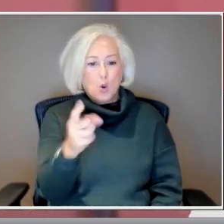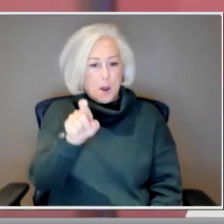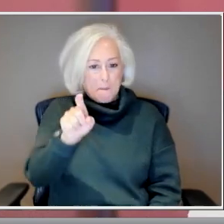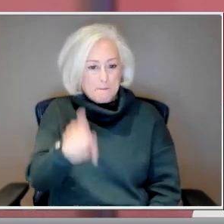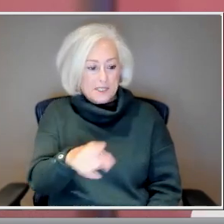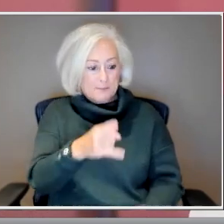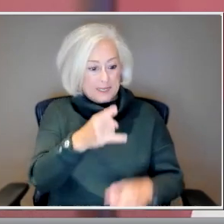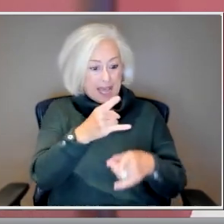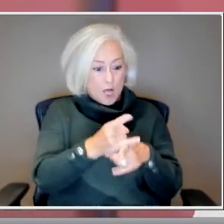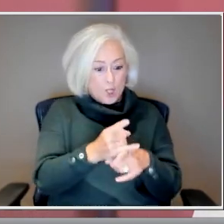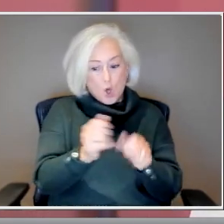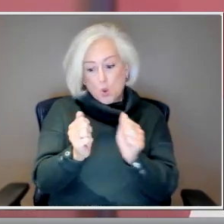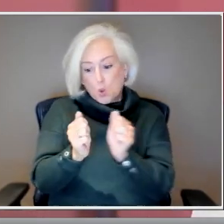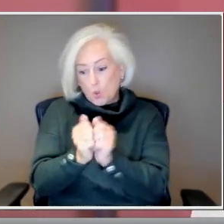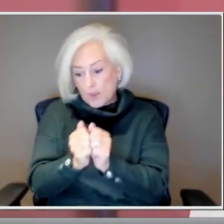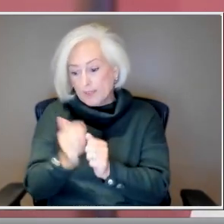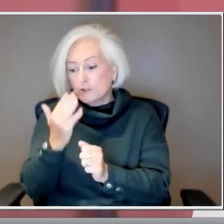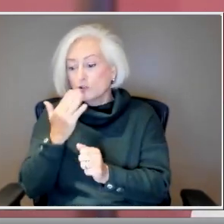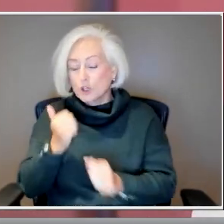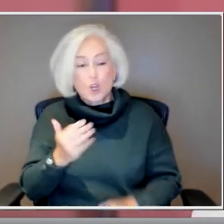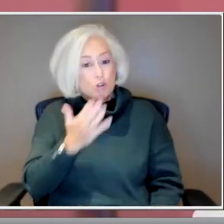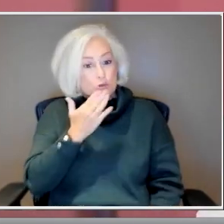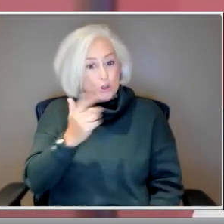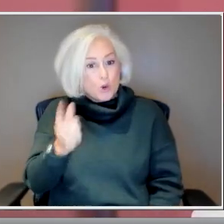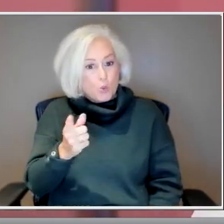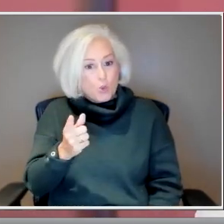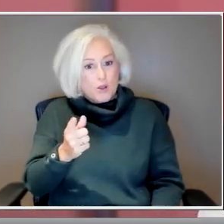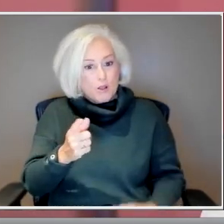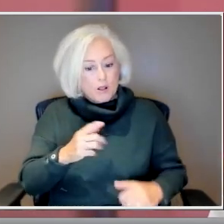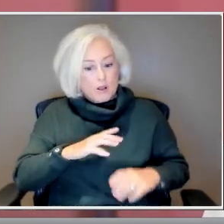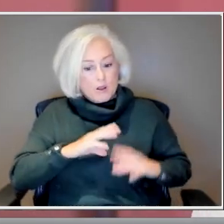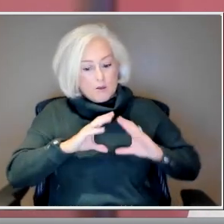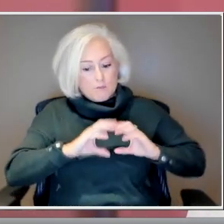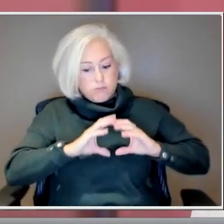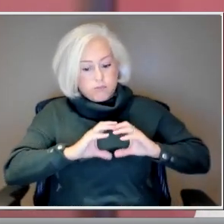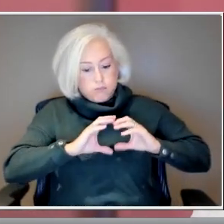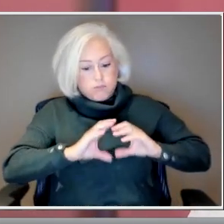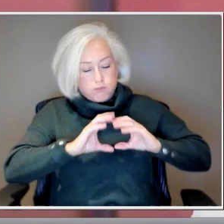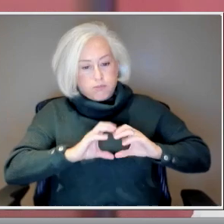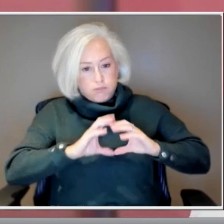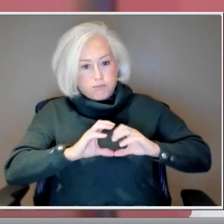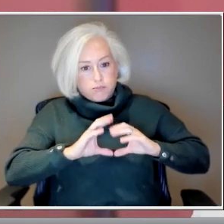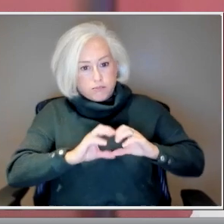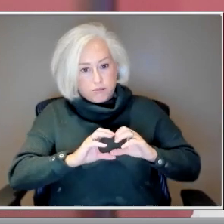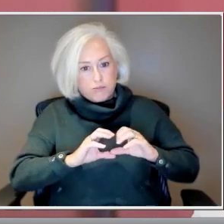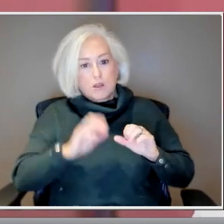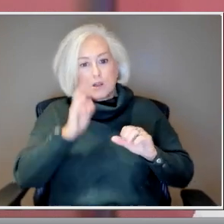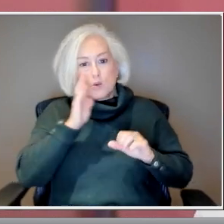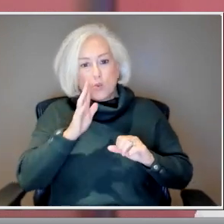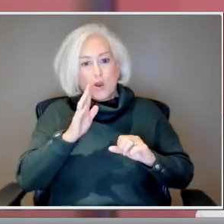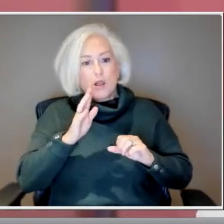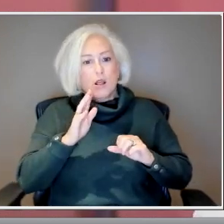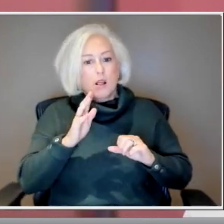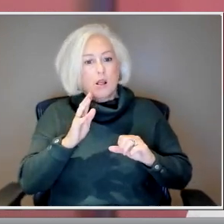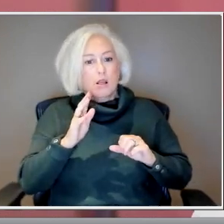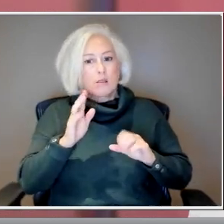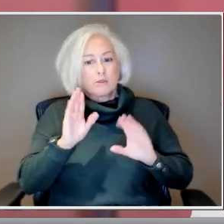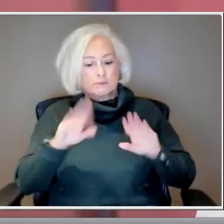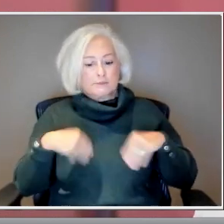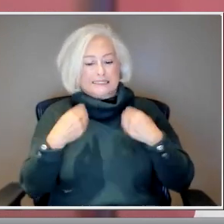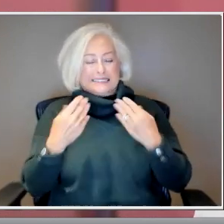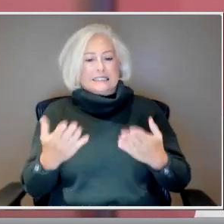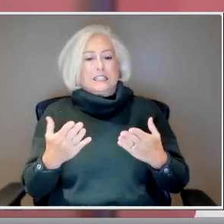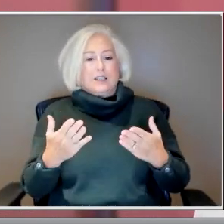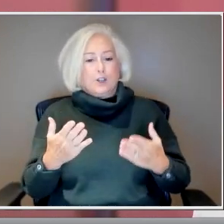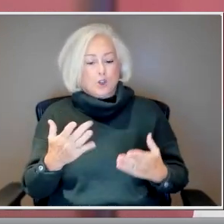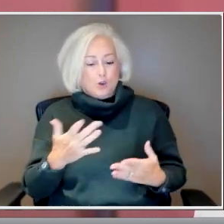it. The sugar is going to rev up your heart. It's going to give you that sympathetic flight or fight